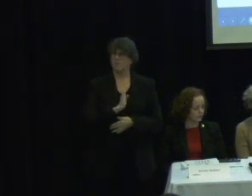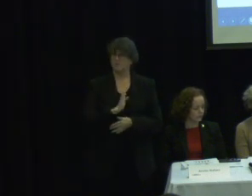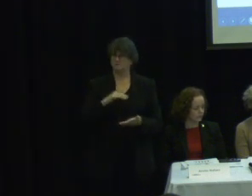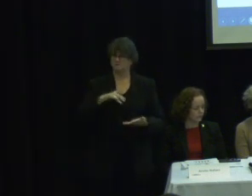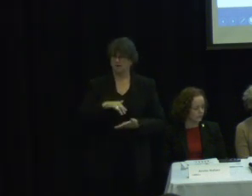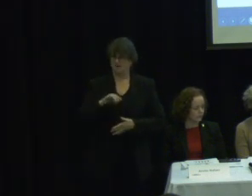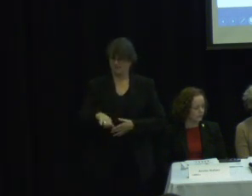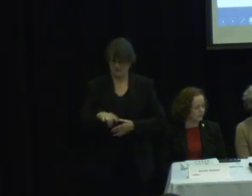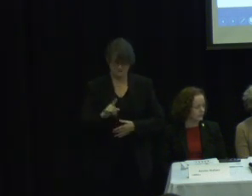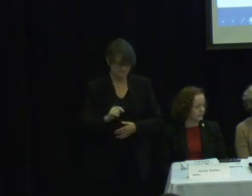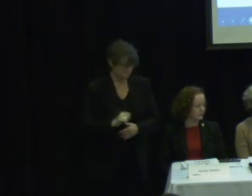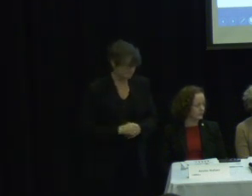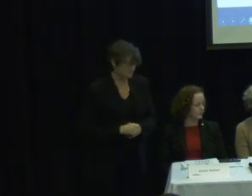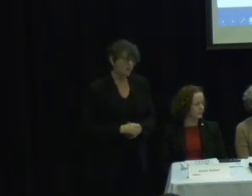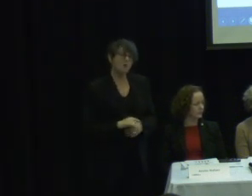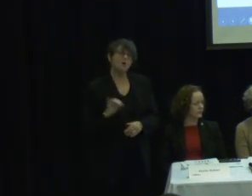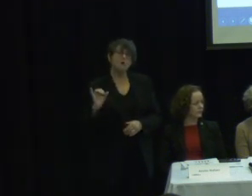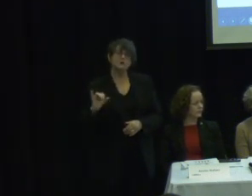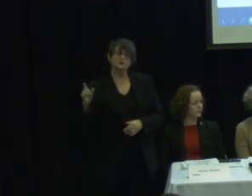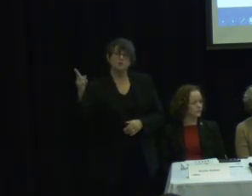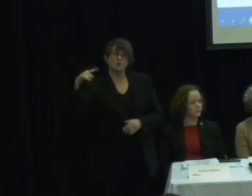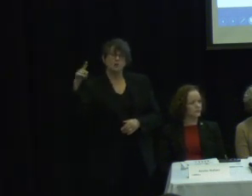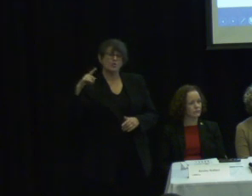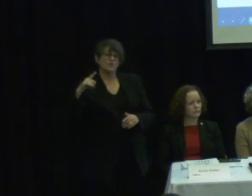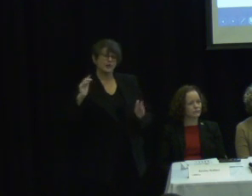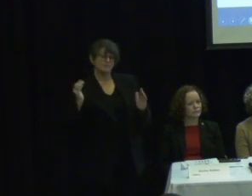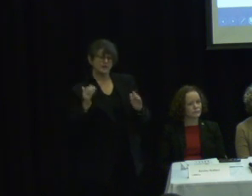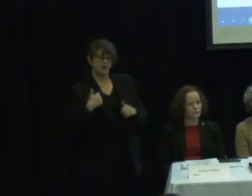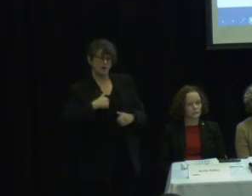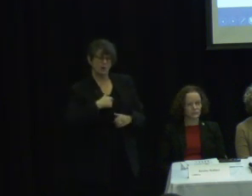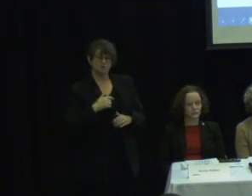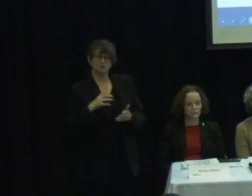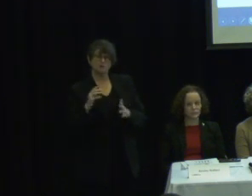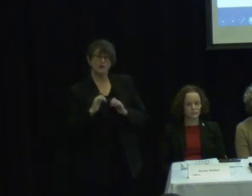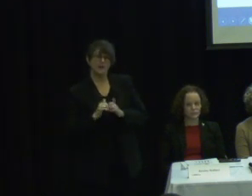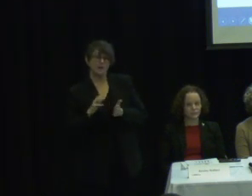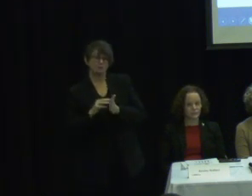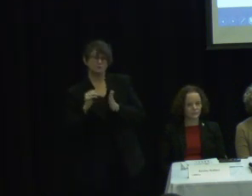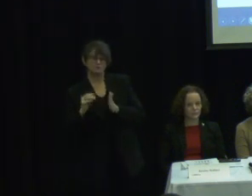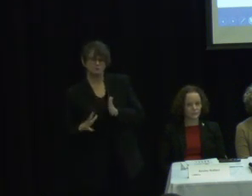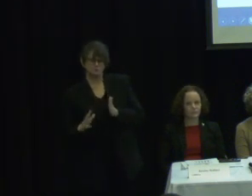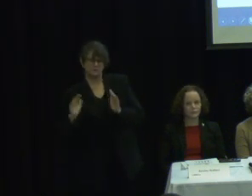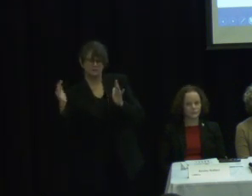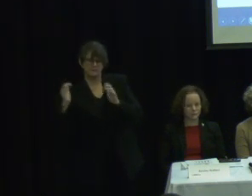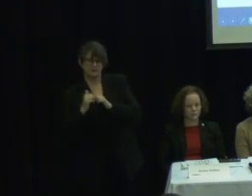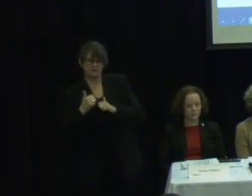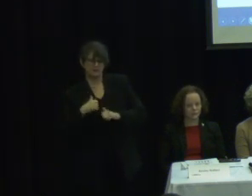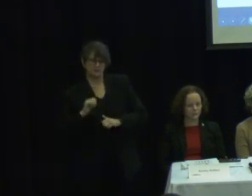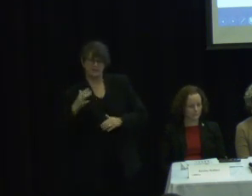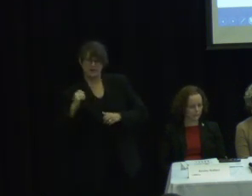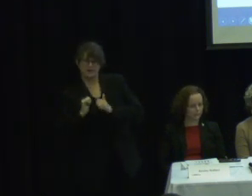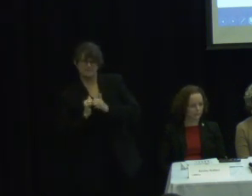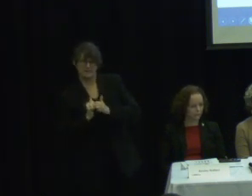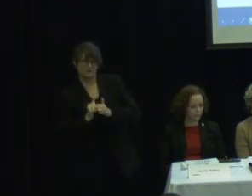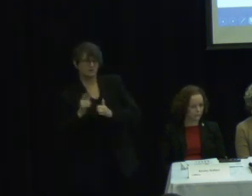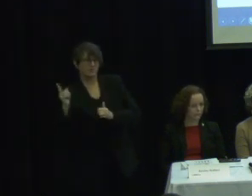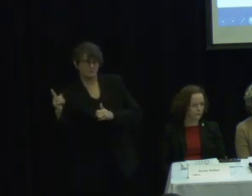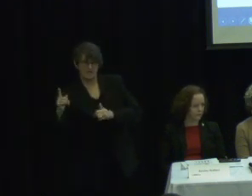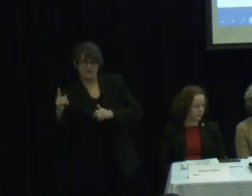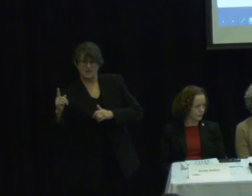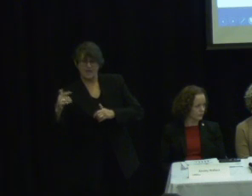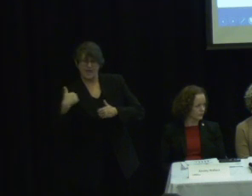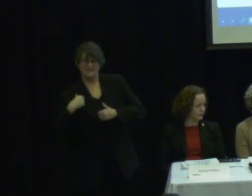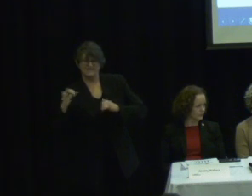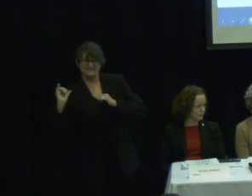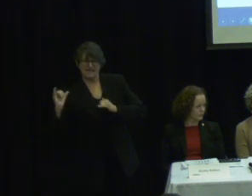buy. They also compare us to how those students are perceiving us against the competitors they applied to, because we all do the same survey.